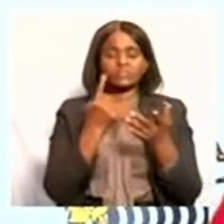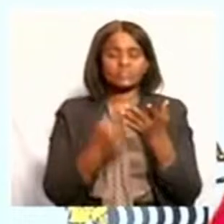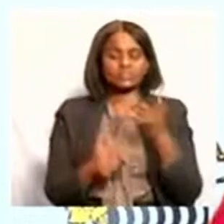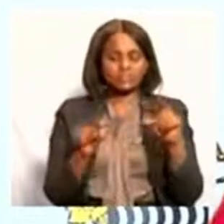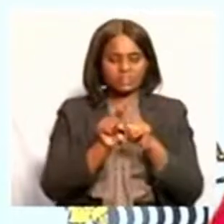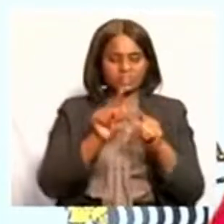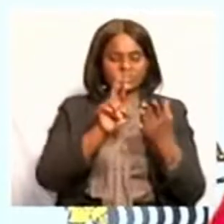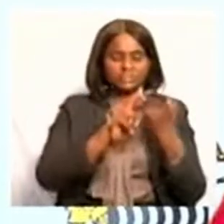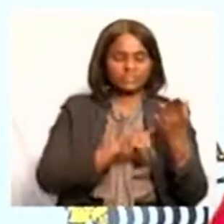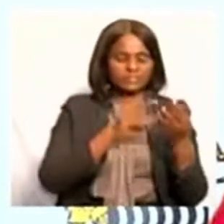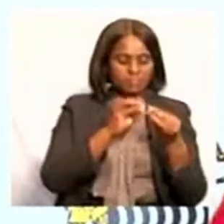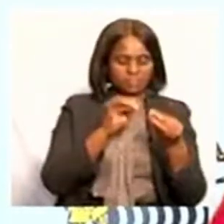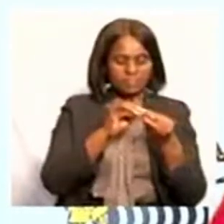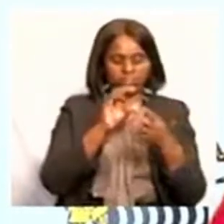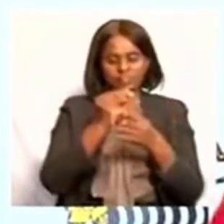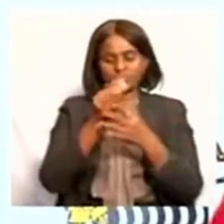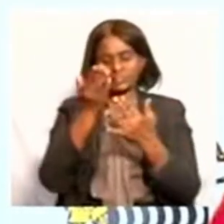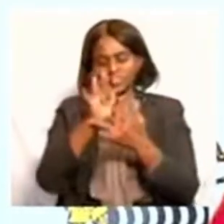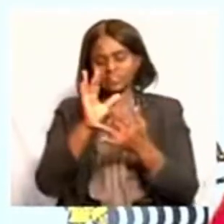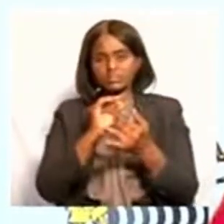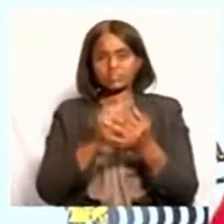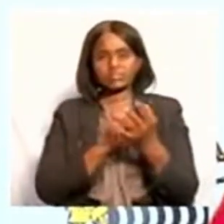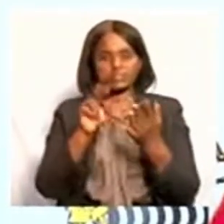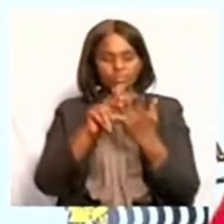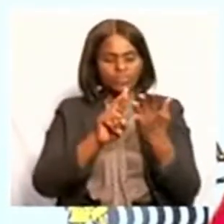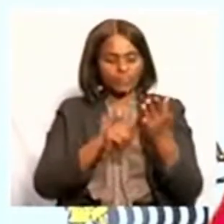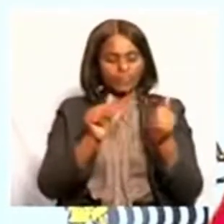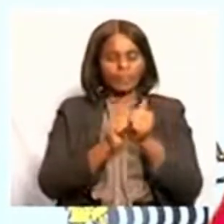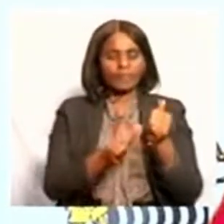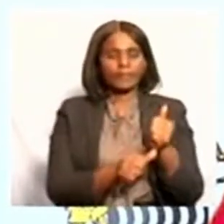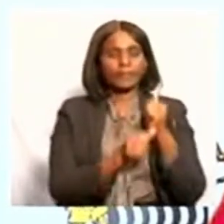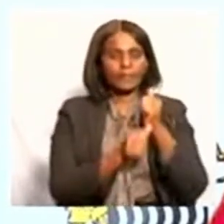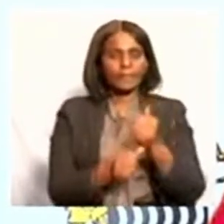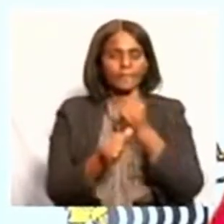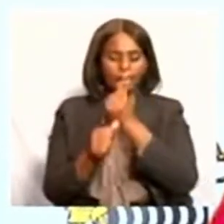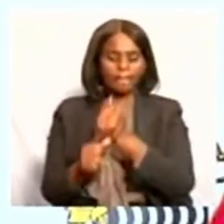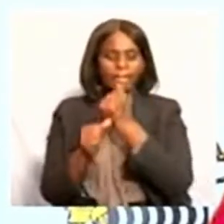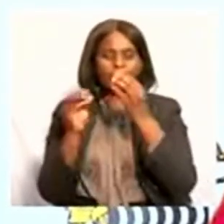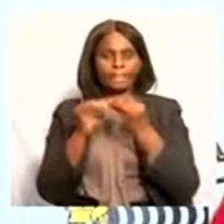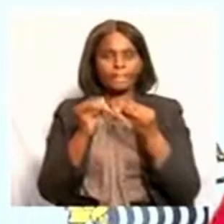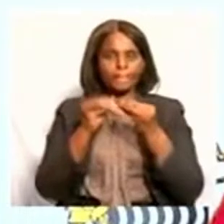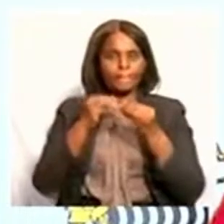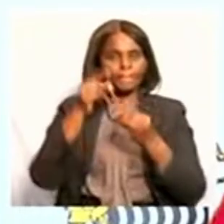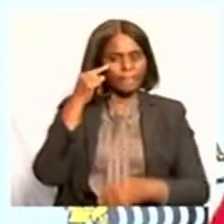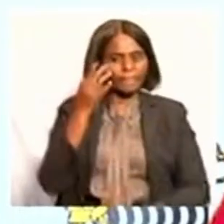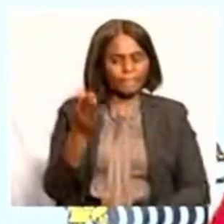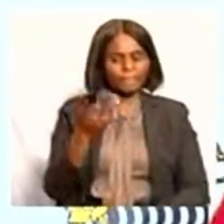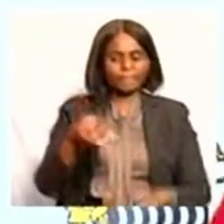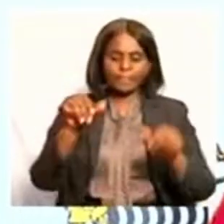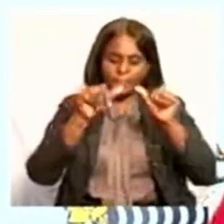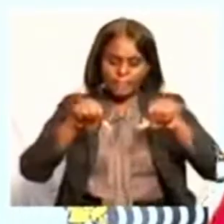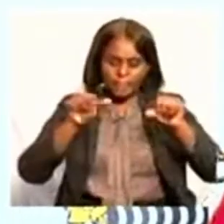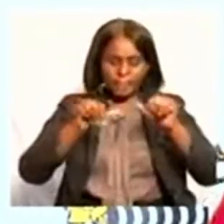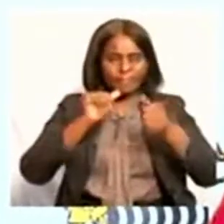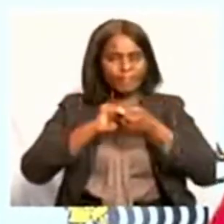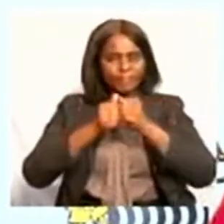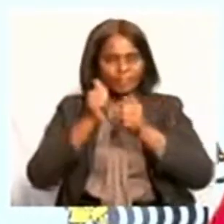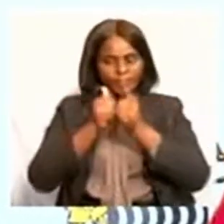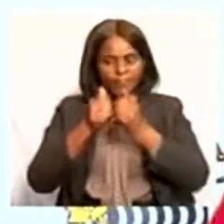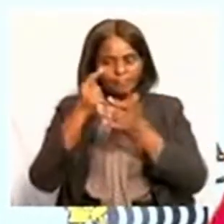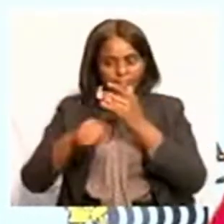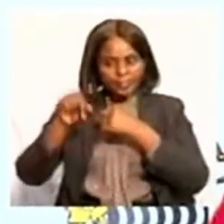report or to share our reports with the law enforcement agencies for audit queries that